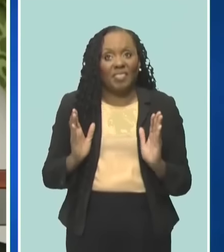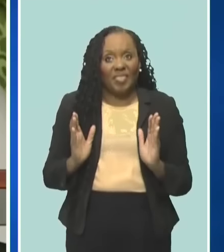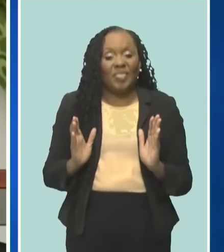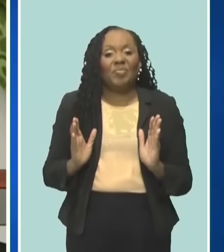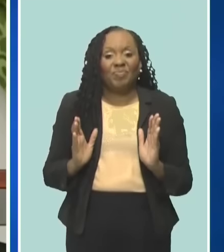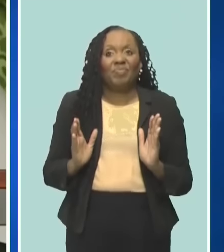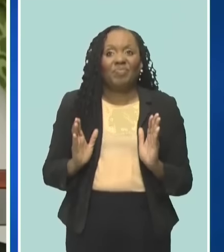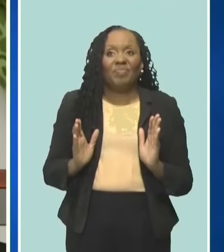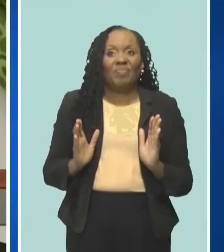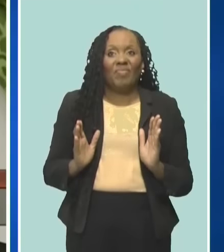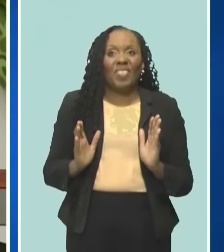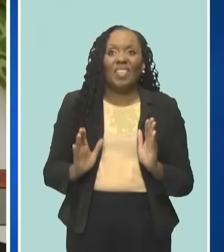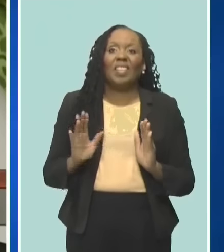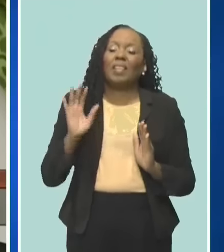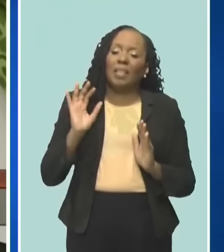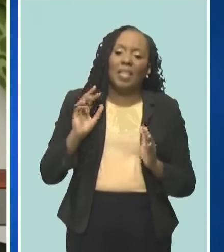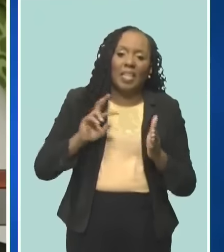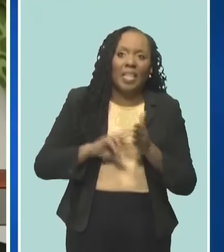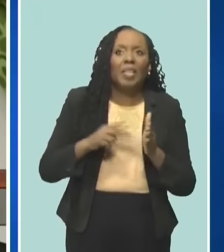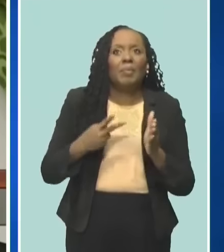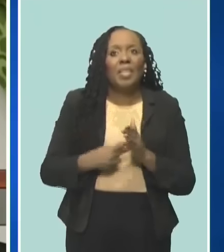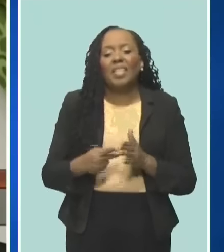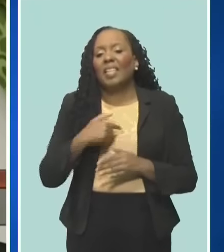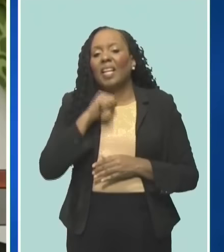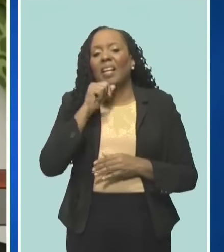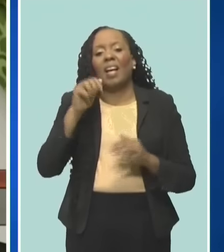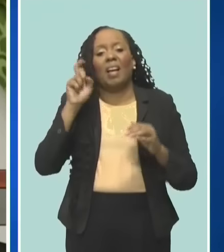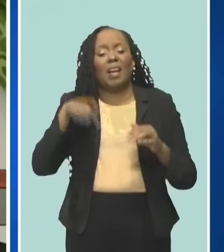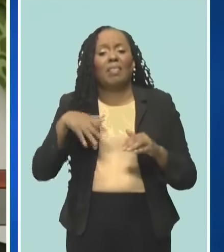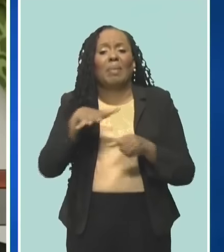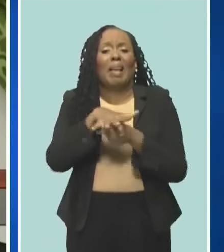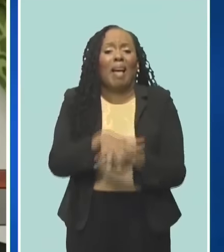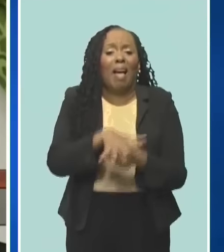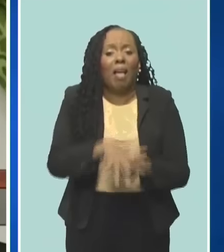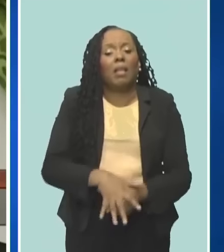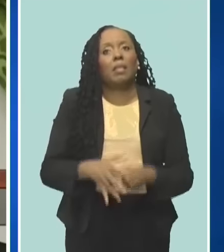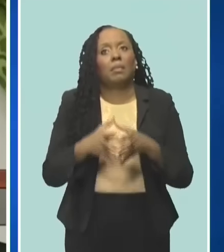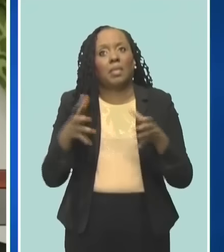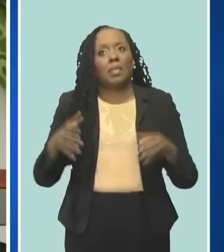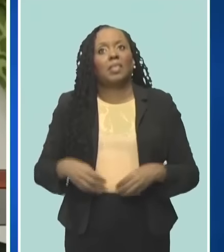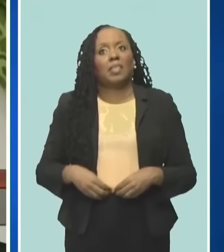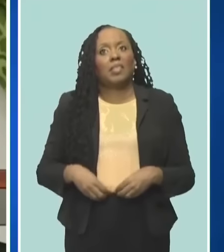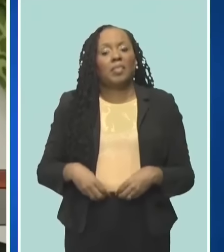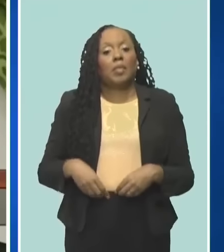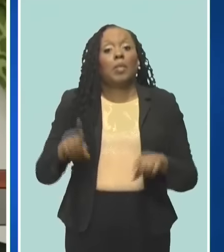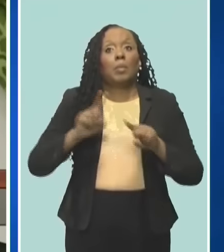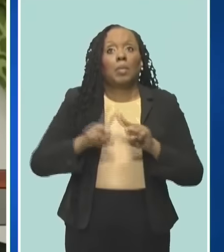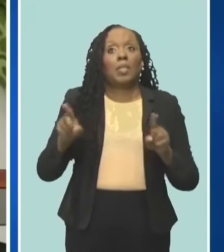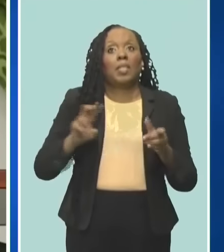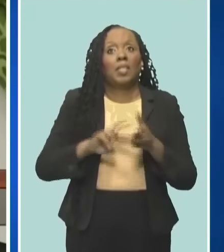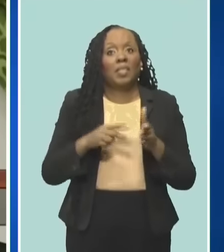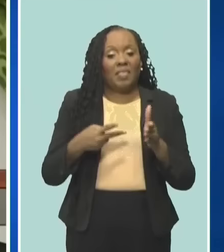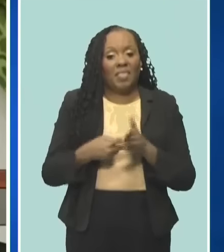is one less thing that I have to carry on my shoulders. But there's a price to pay for that. It means I have to